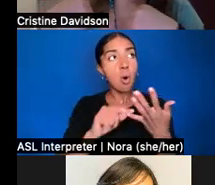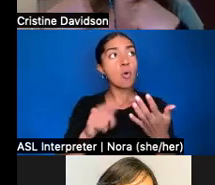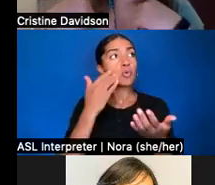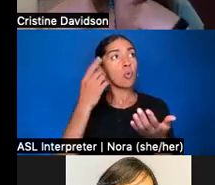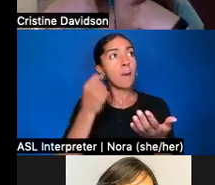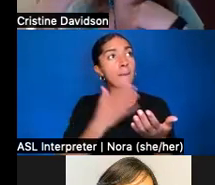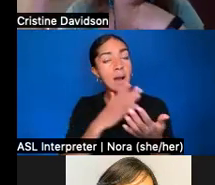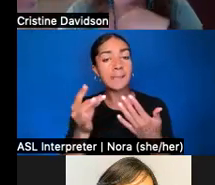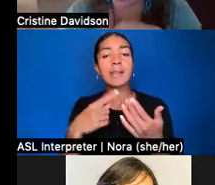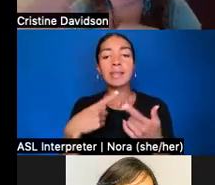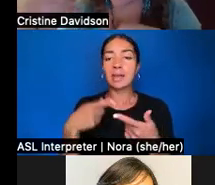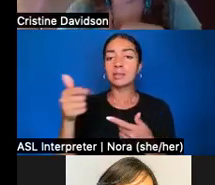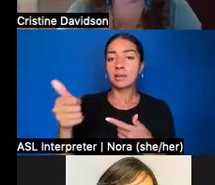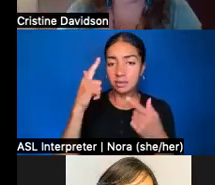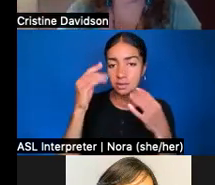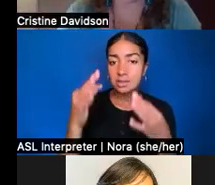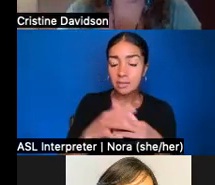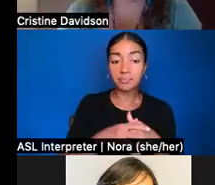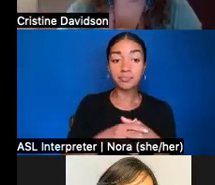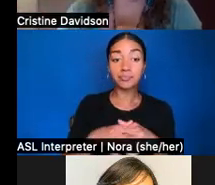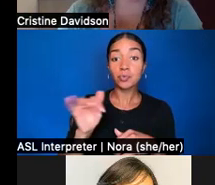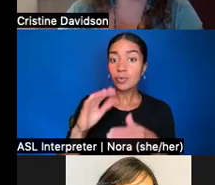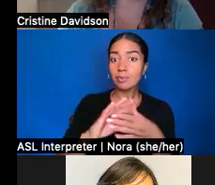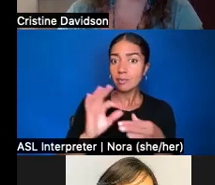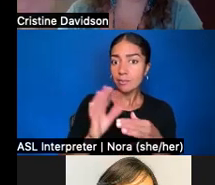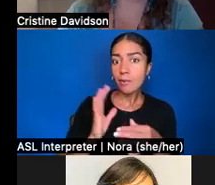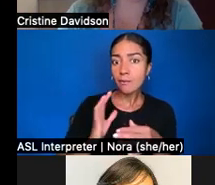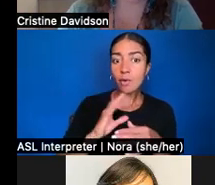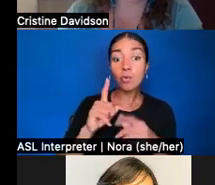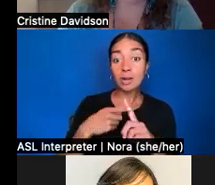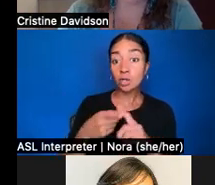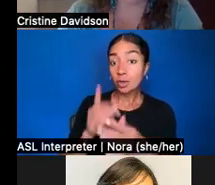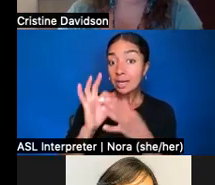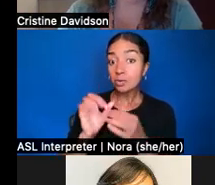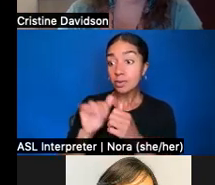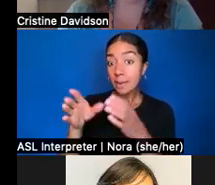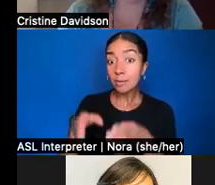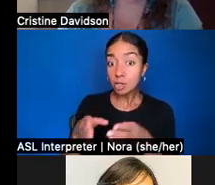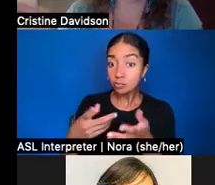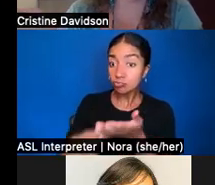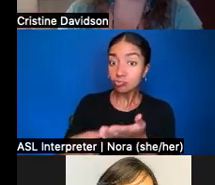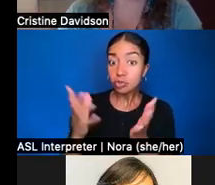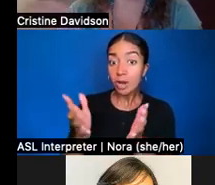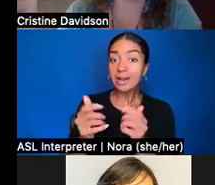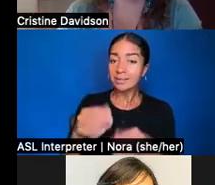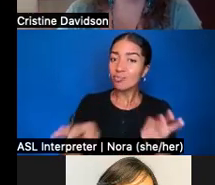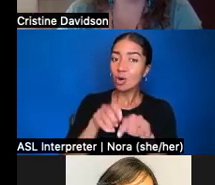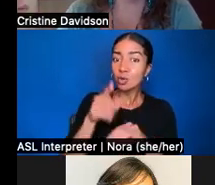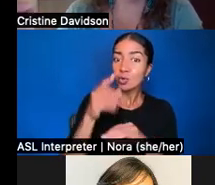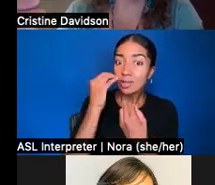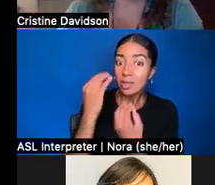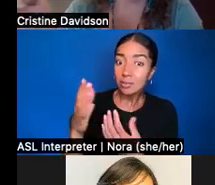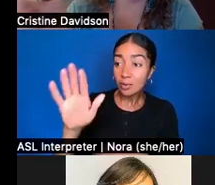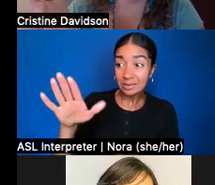you know, making sure that when you're connecting and talking to them, making sure you let them know that you're a mandated reporter, right? So the things that they tell